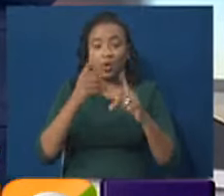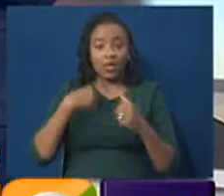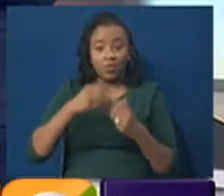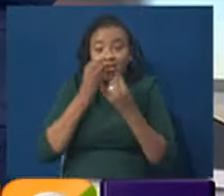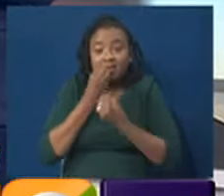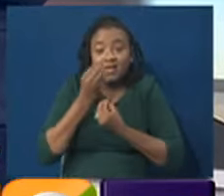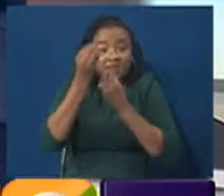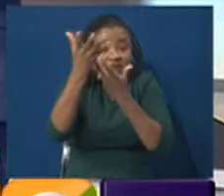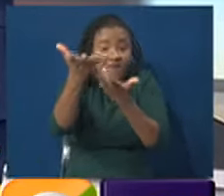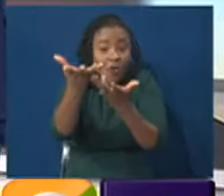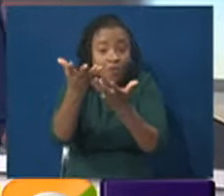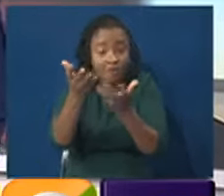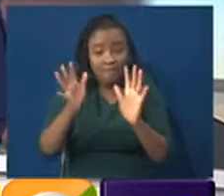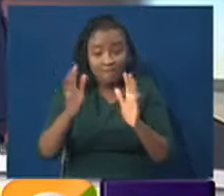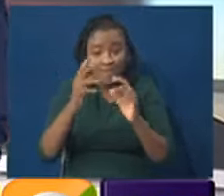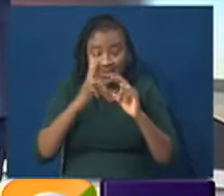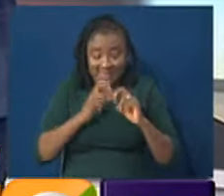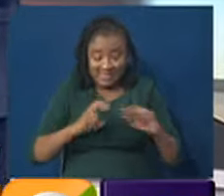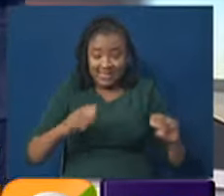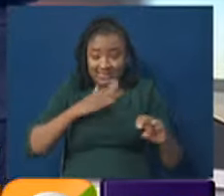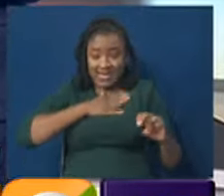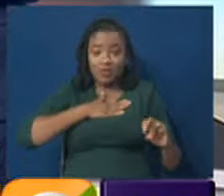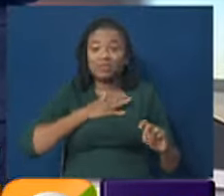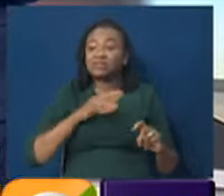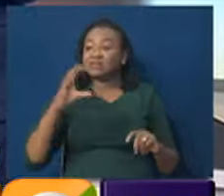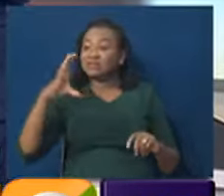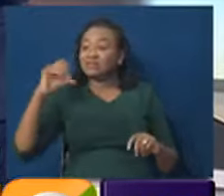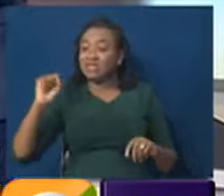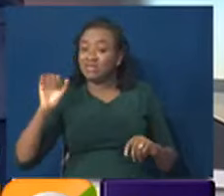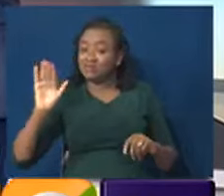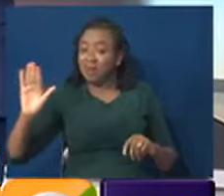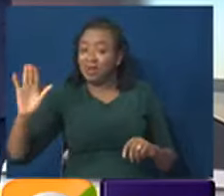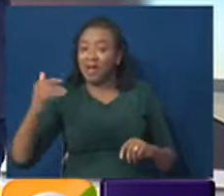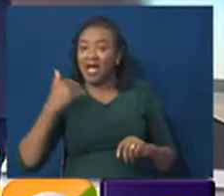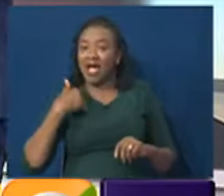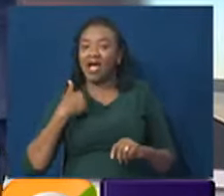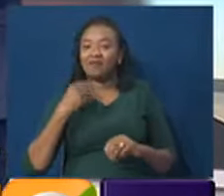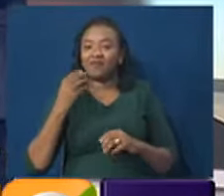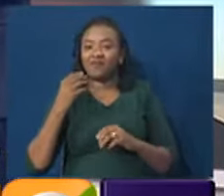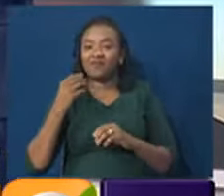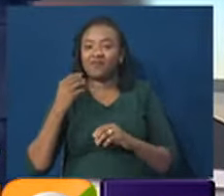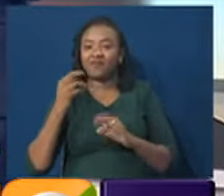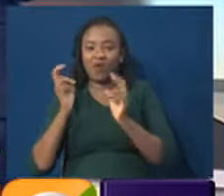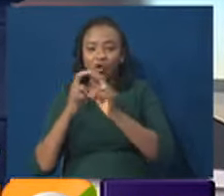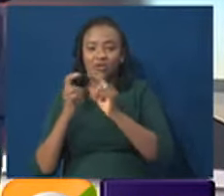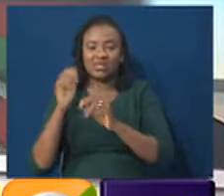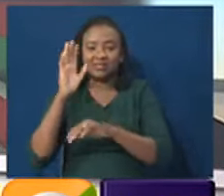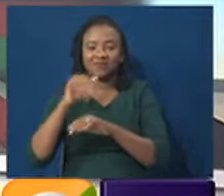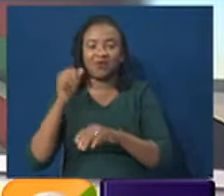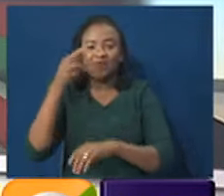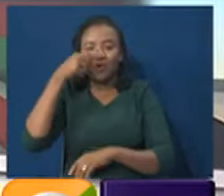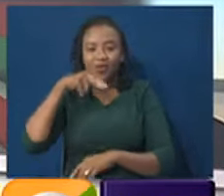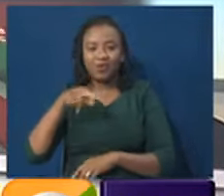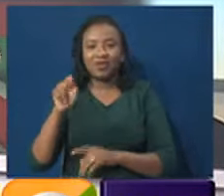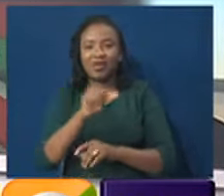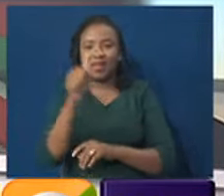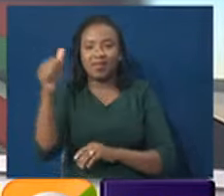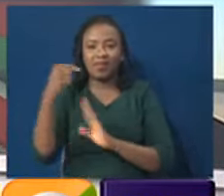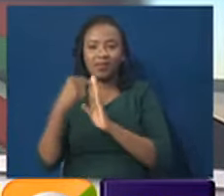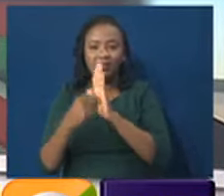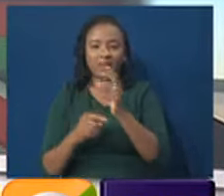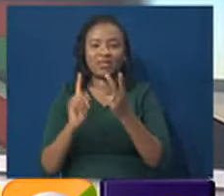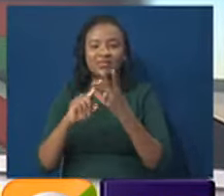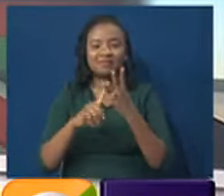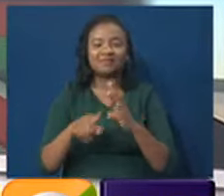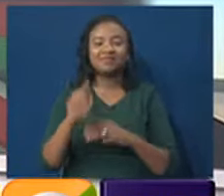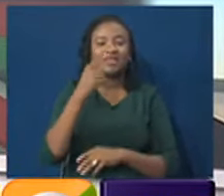from our research. CS Korea has these figures from Roiro and others. Let's go to Eldoret to listen to